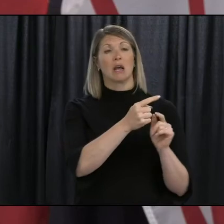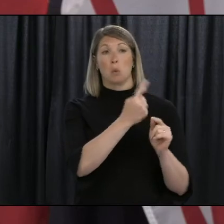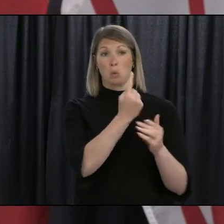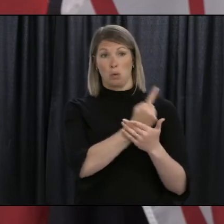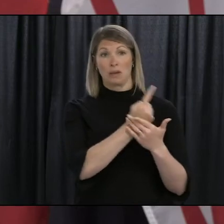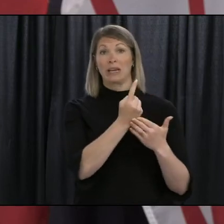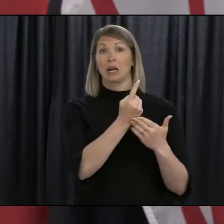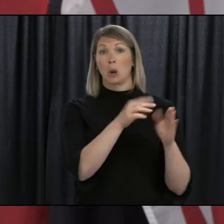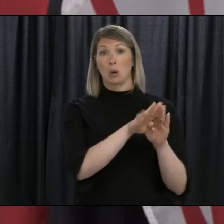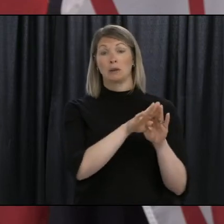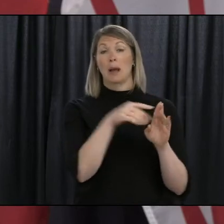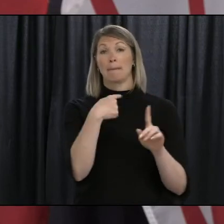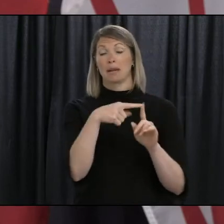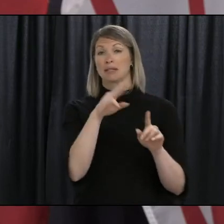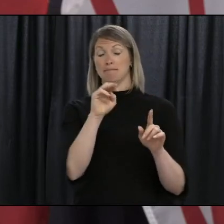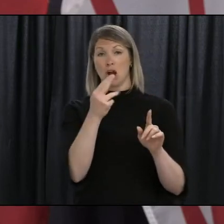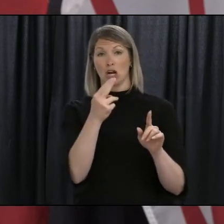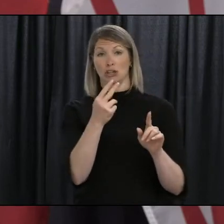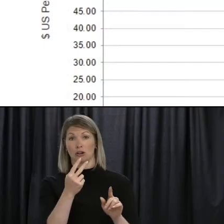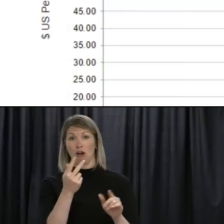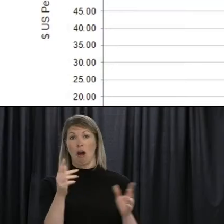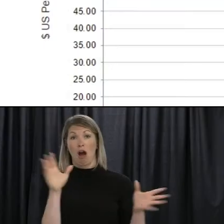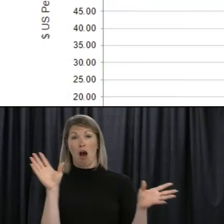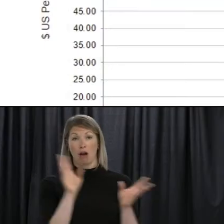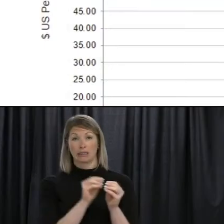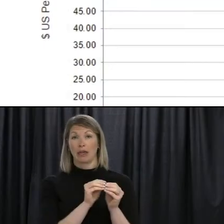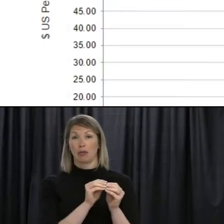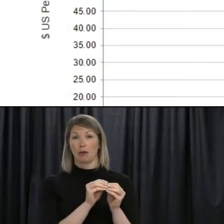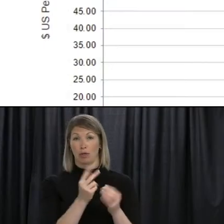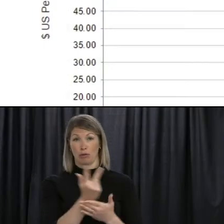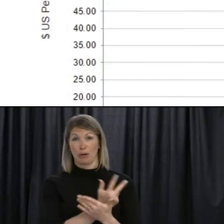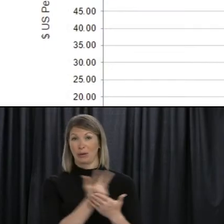The average oil price for 2019-20 was